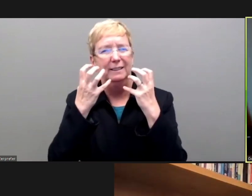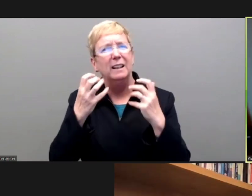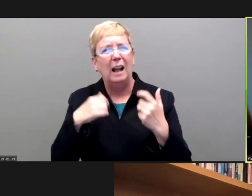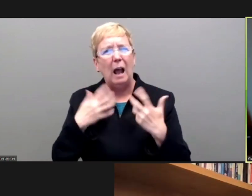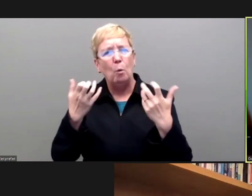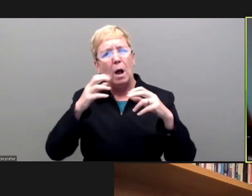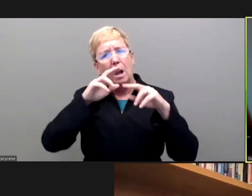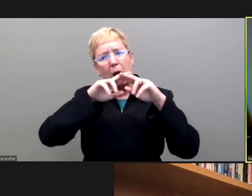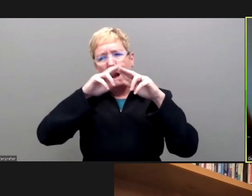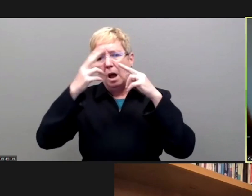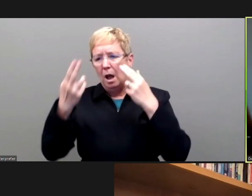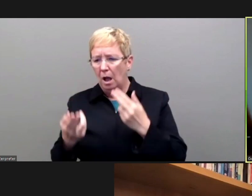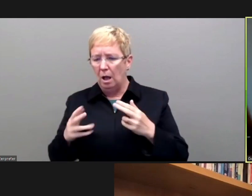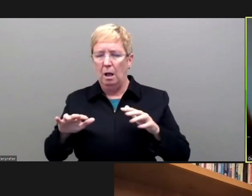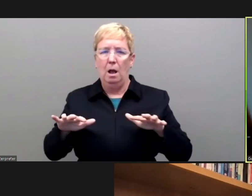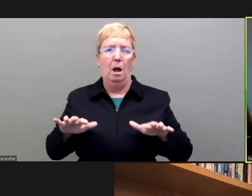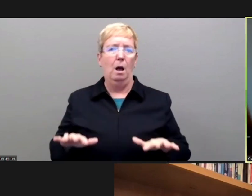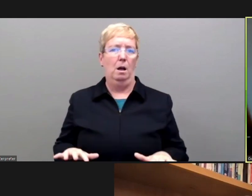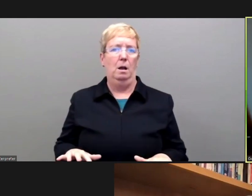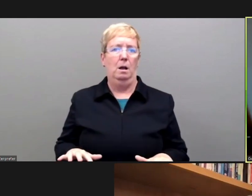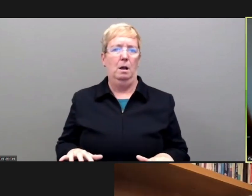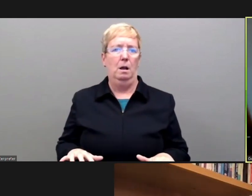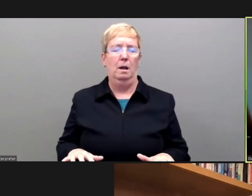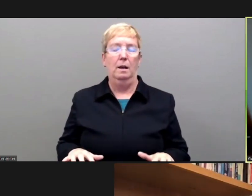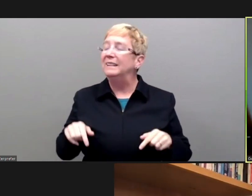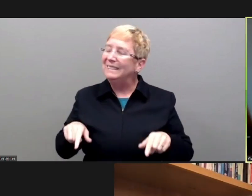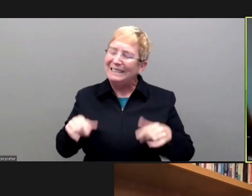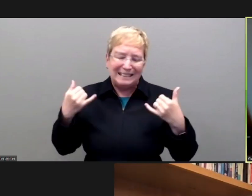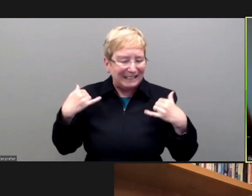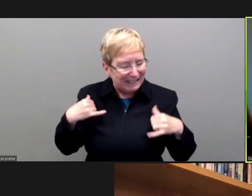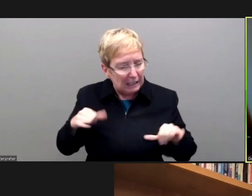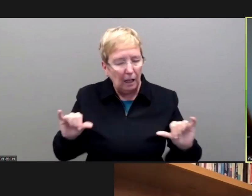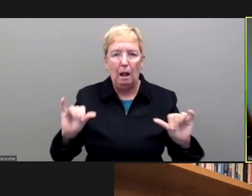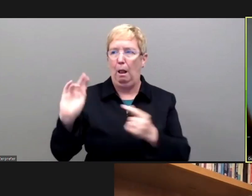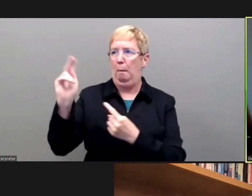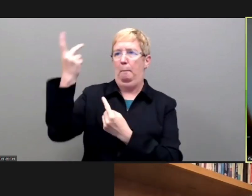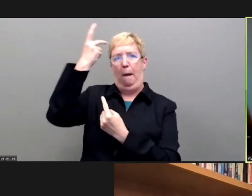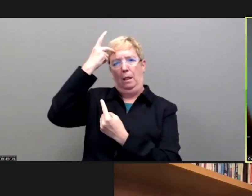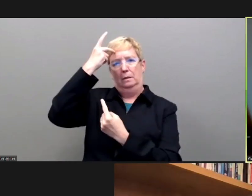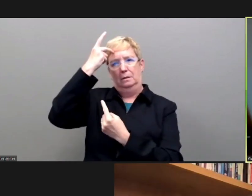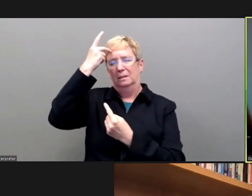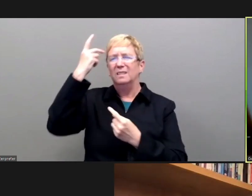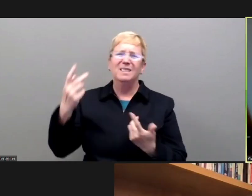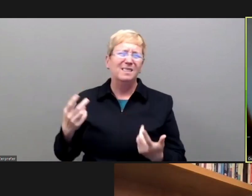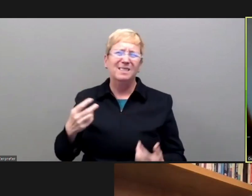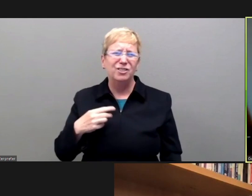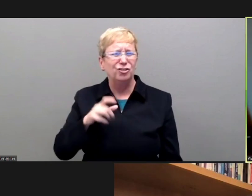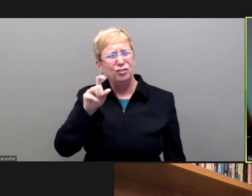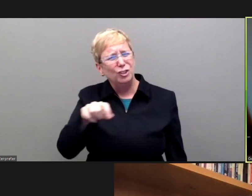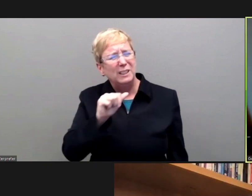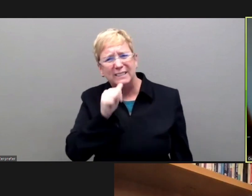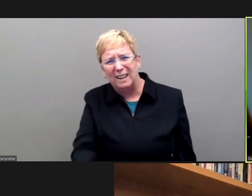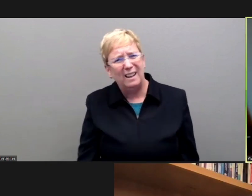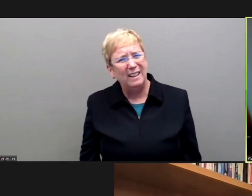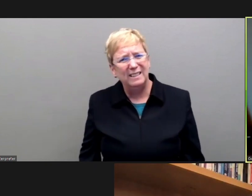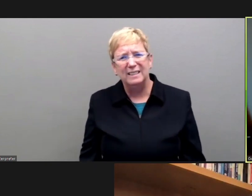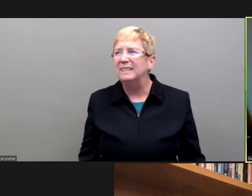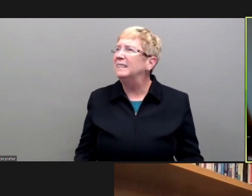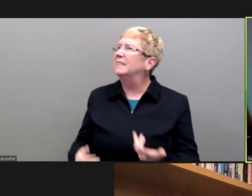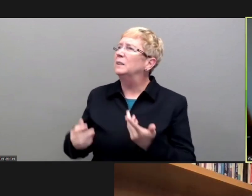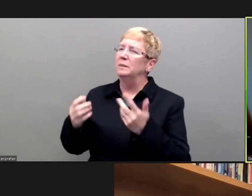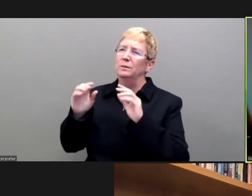and it shouldn't have ever, still way too political, without facts and science being